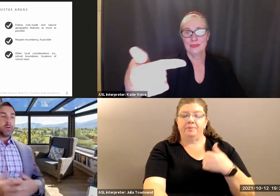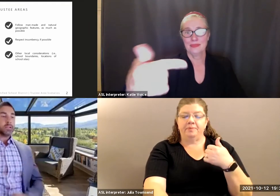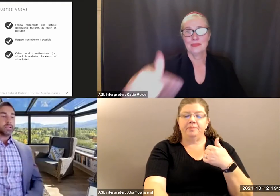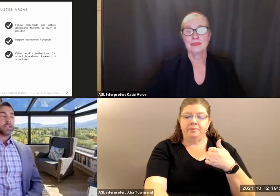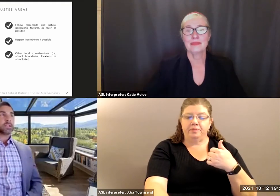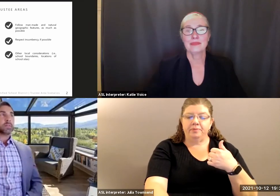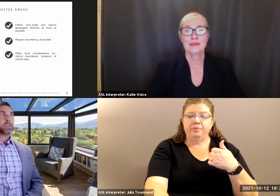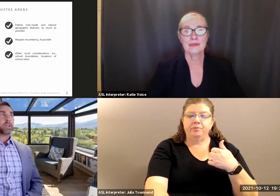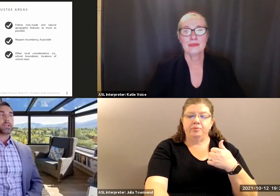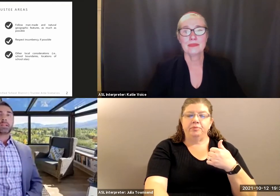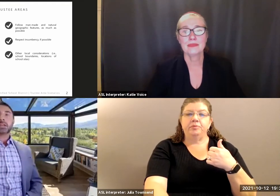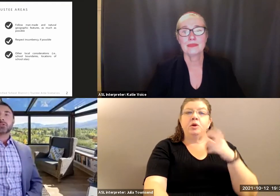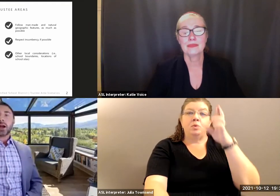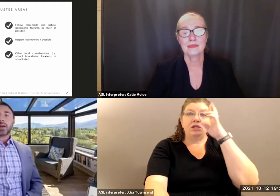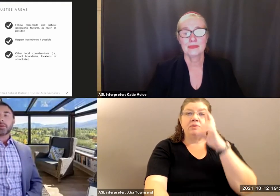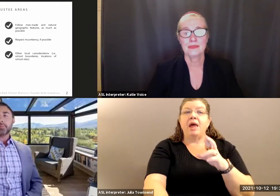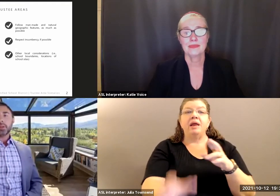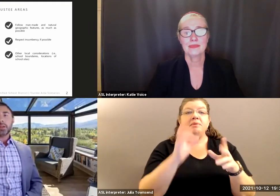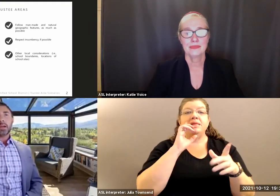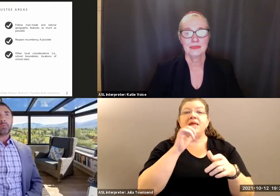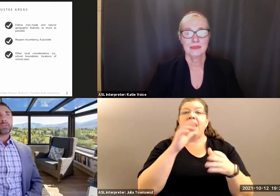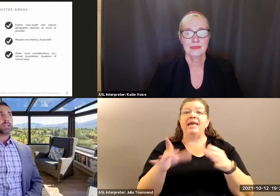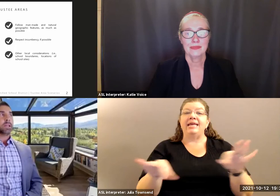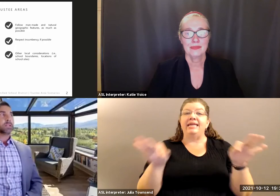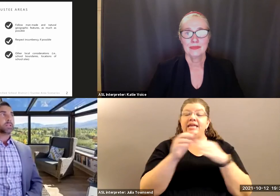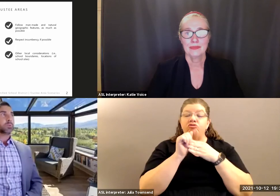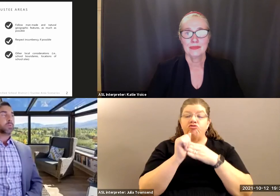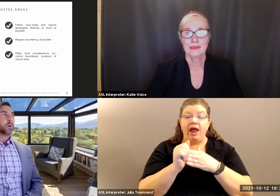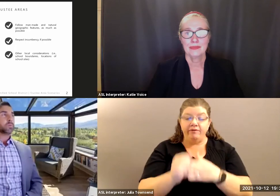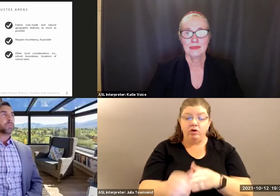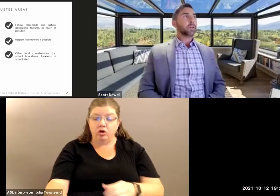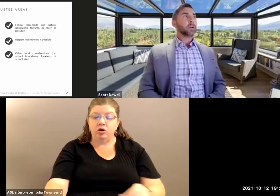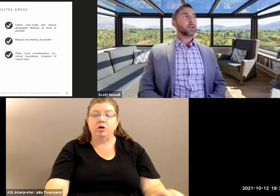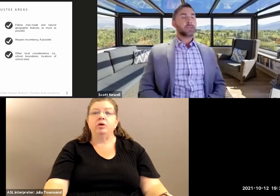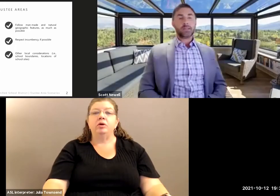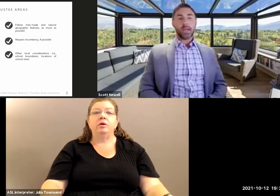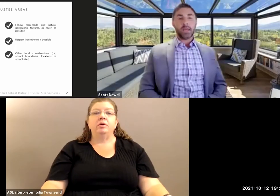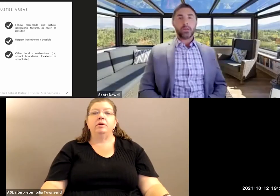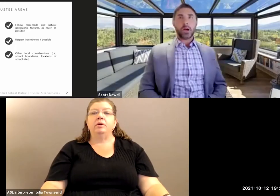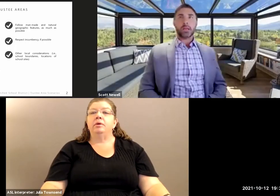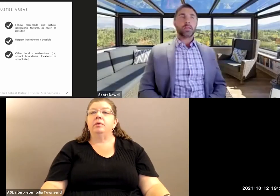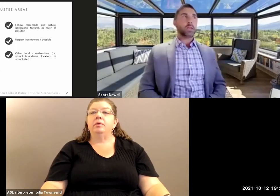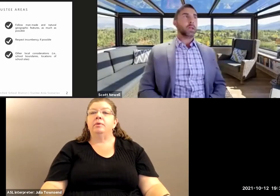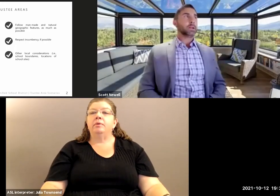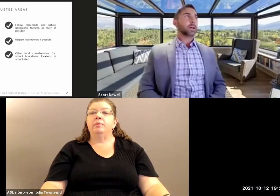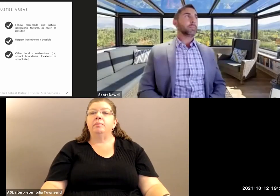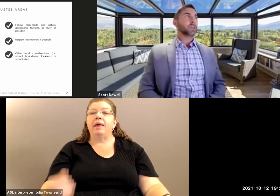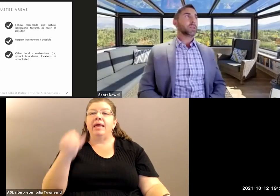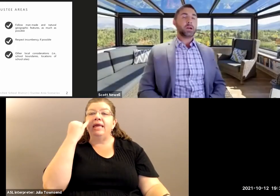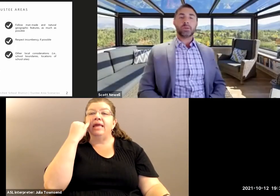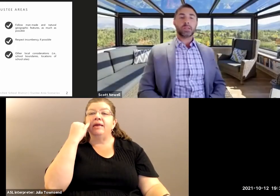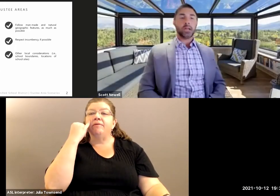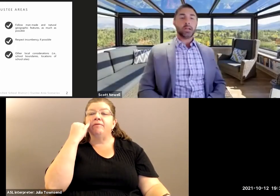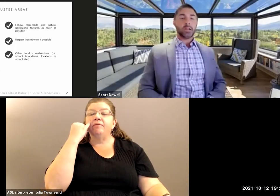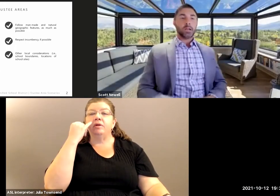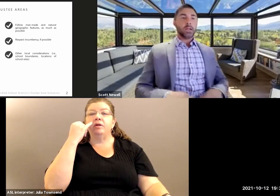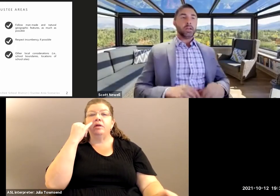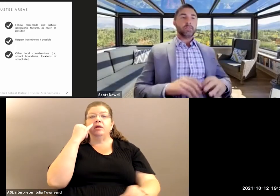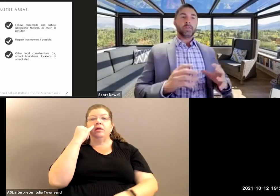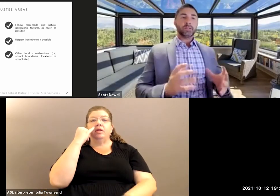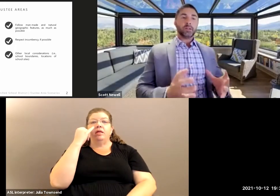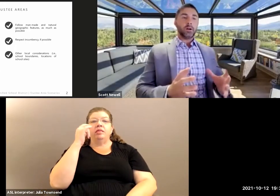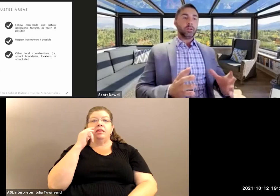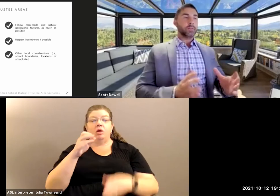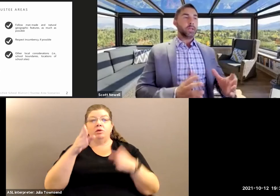in there it's not something that is a key driver i would say in simple forms if there is a line and um incumbent that